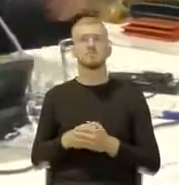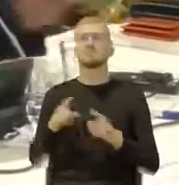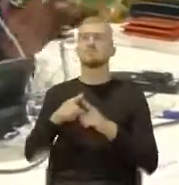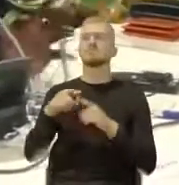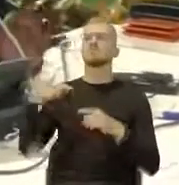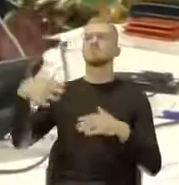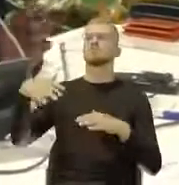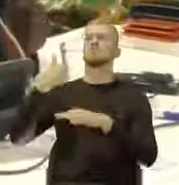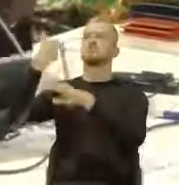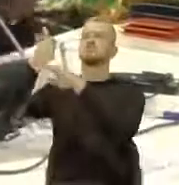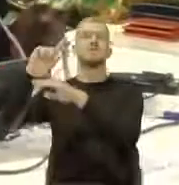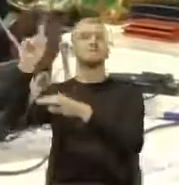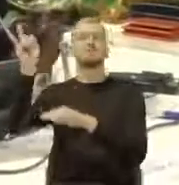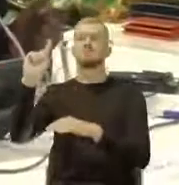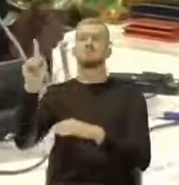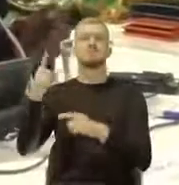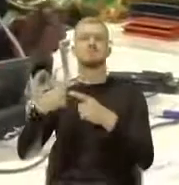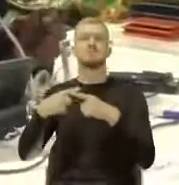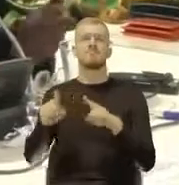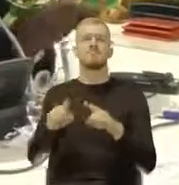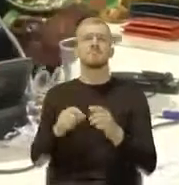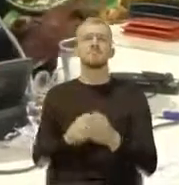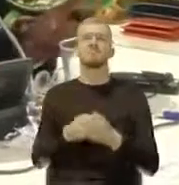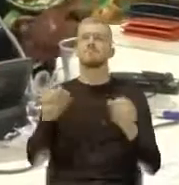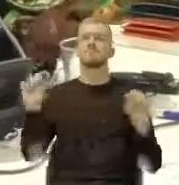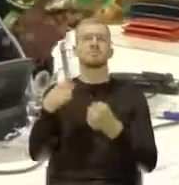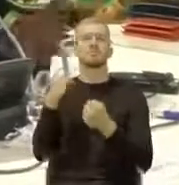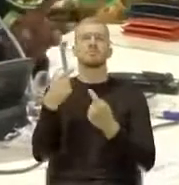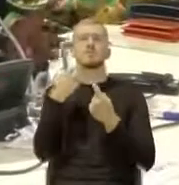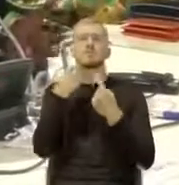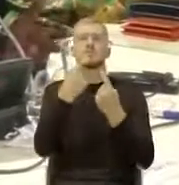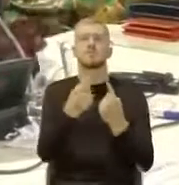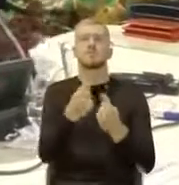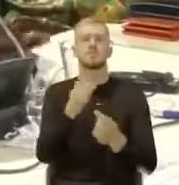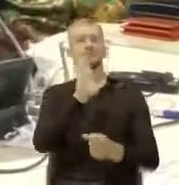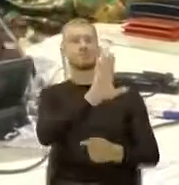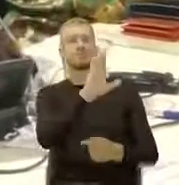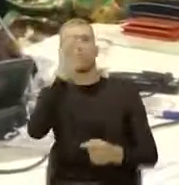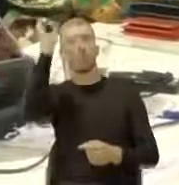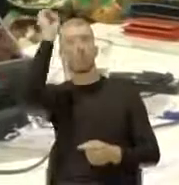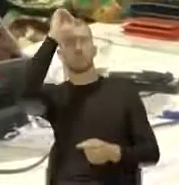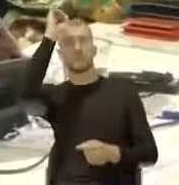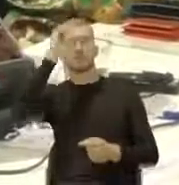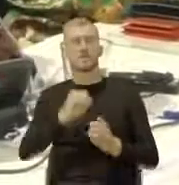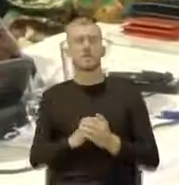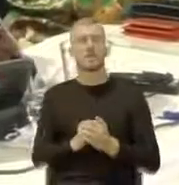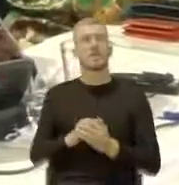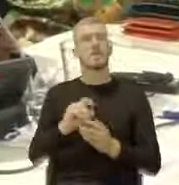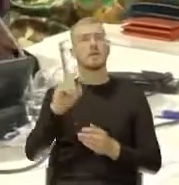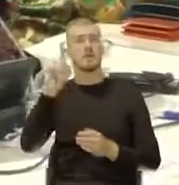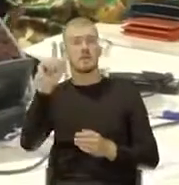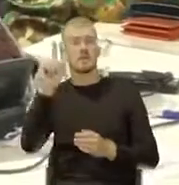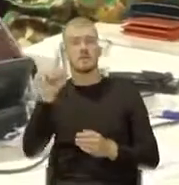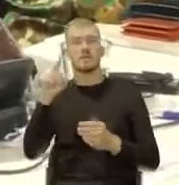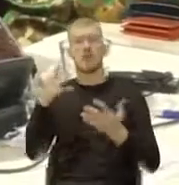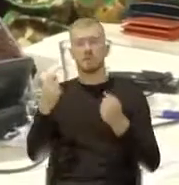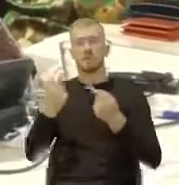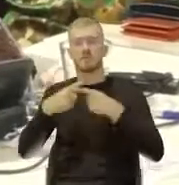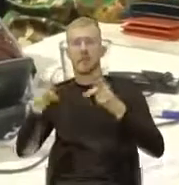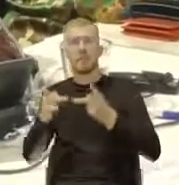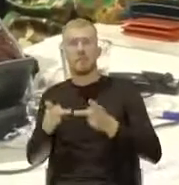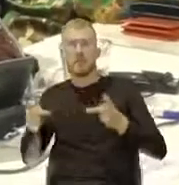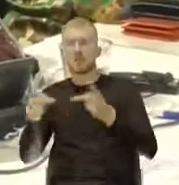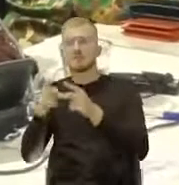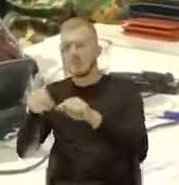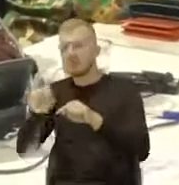outside the room and we made our voice be heard. Since then, things have been changing. And one of the things that I really